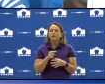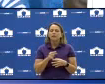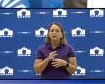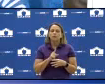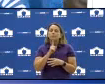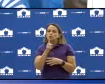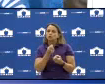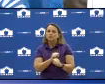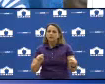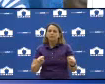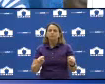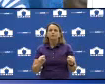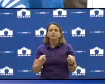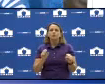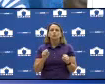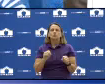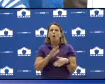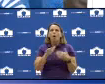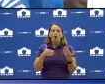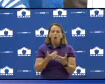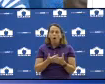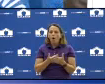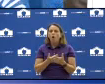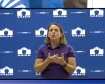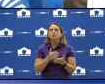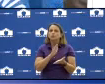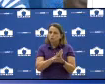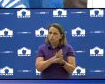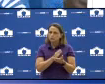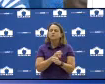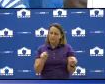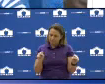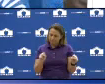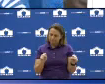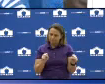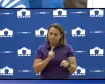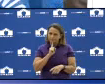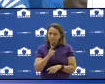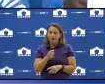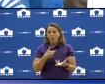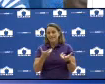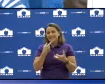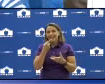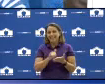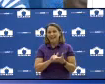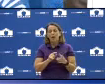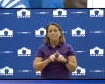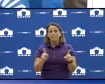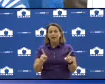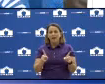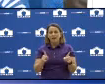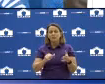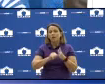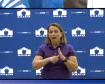safe. So all our schools are safe. I want to say that, but I do want to